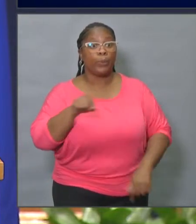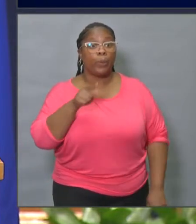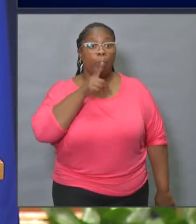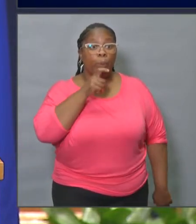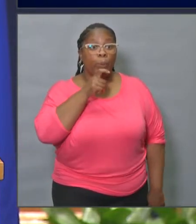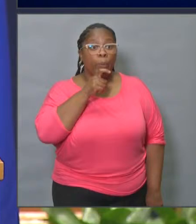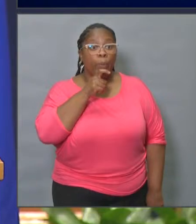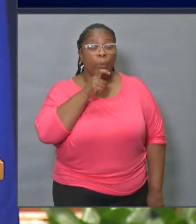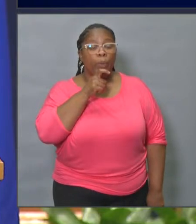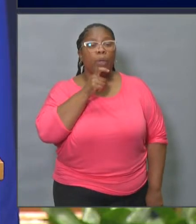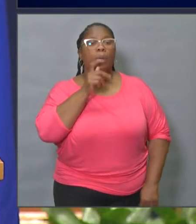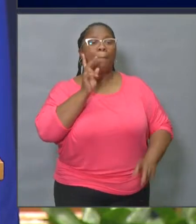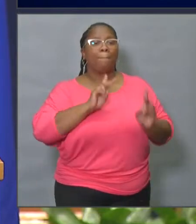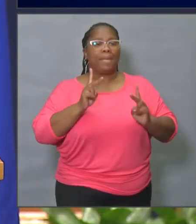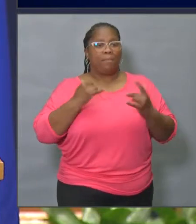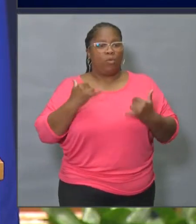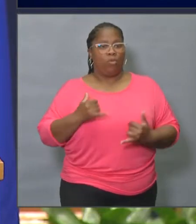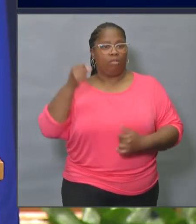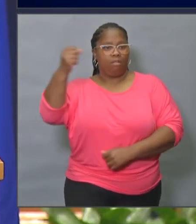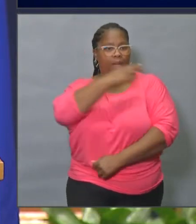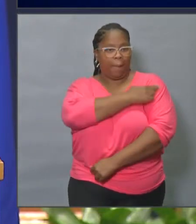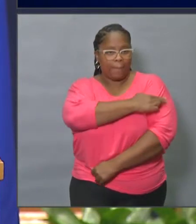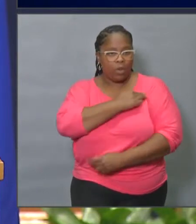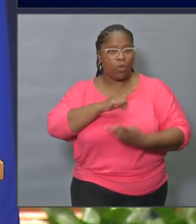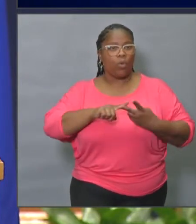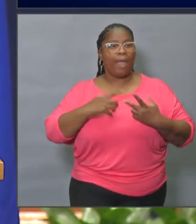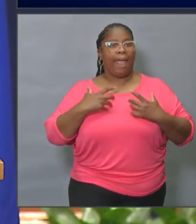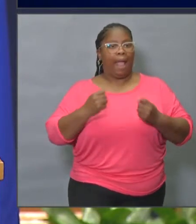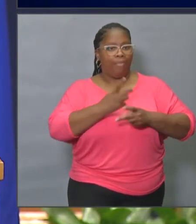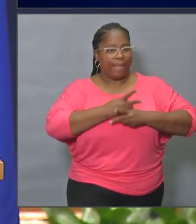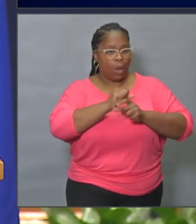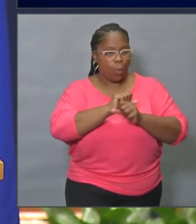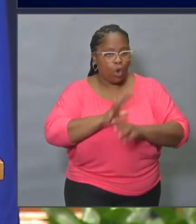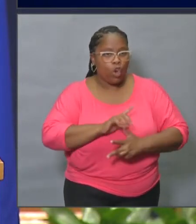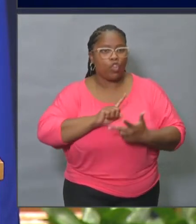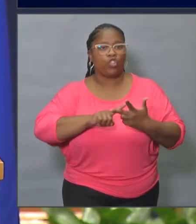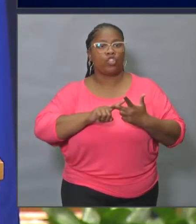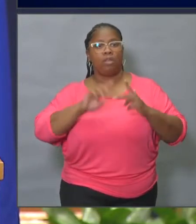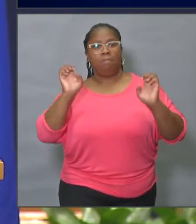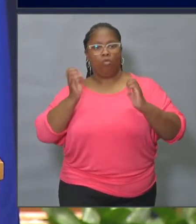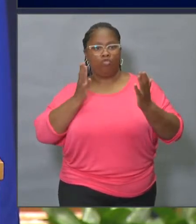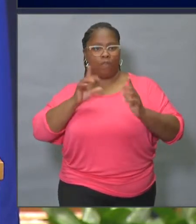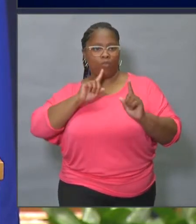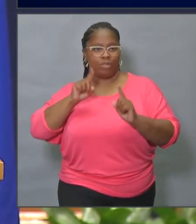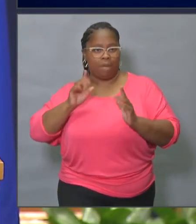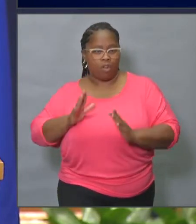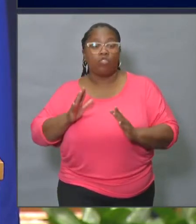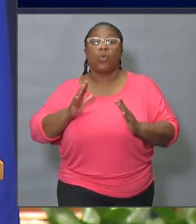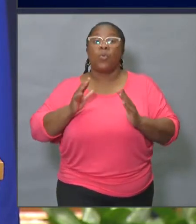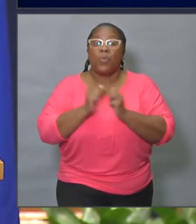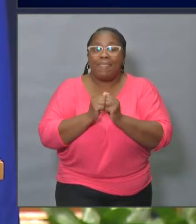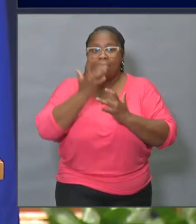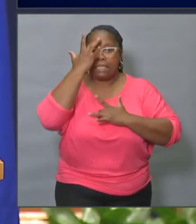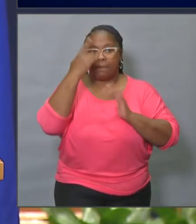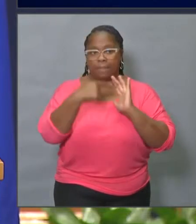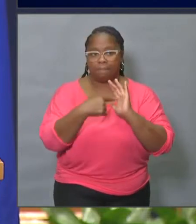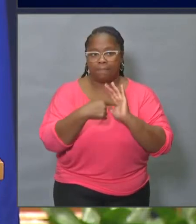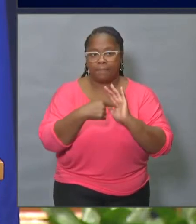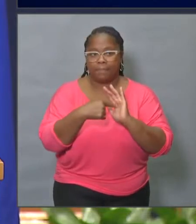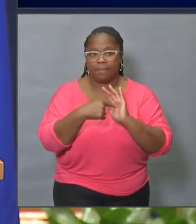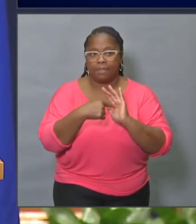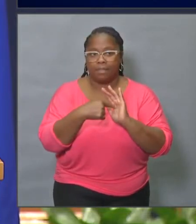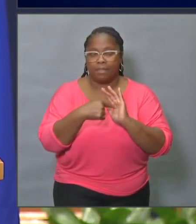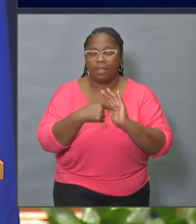be patients who are hospitalized, healthcare workers, and first responders with symptoms, as well as residents and